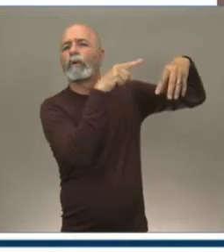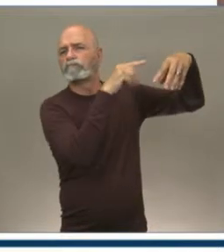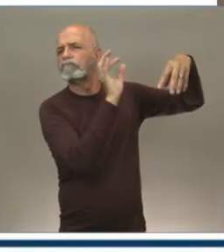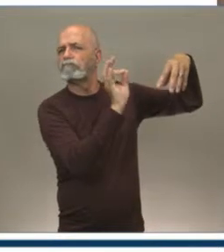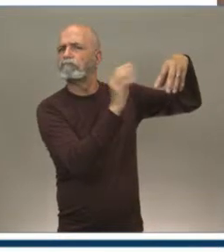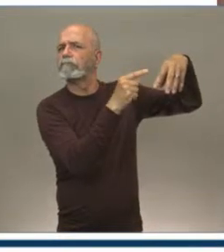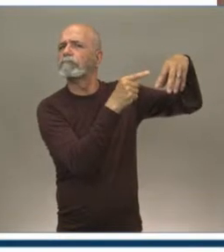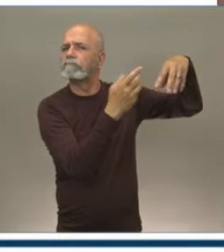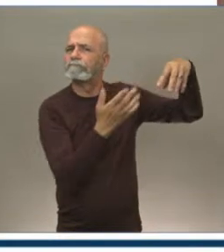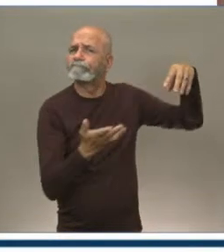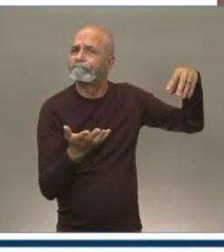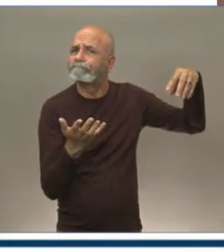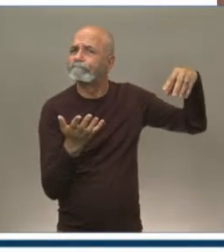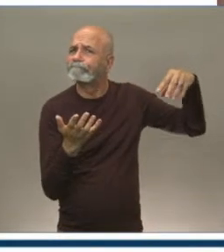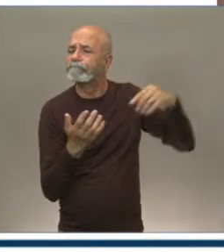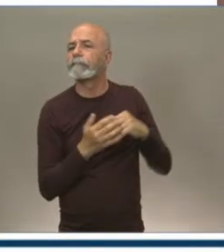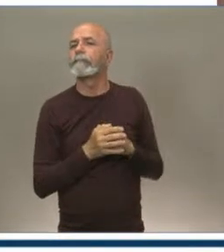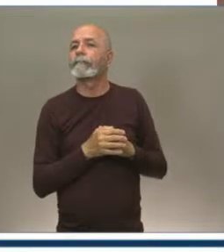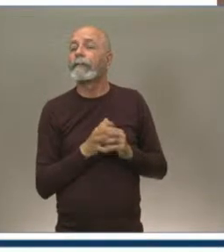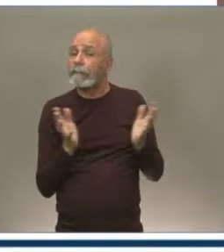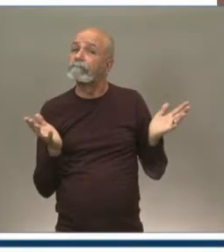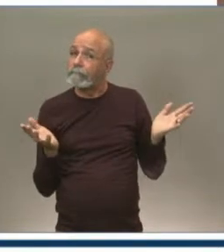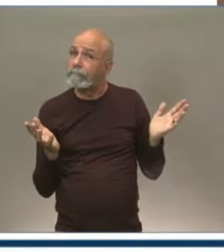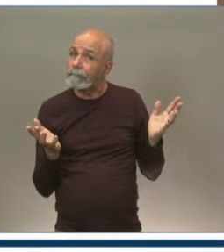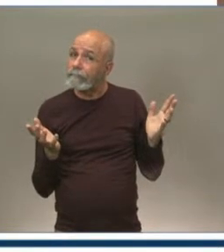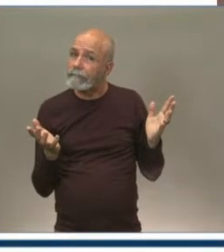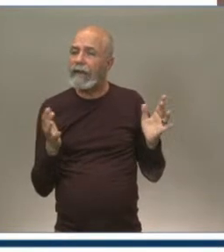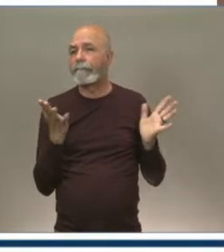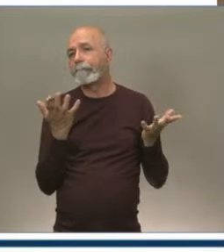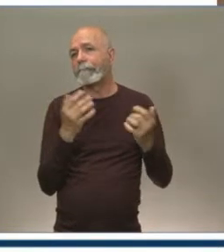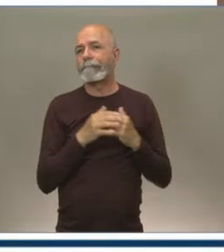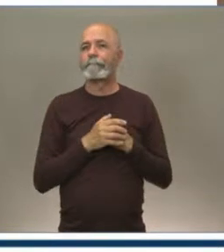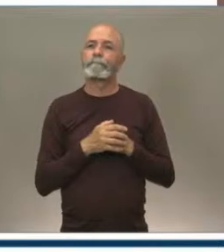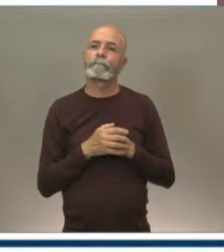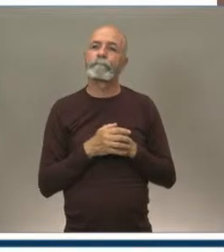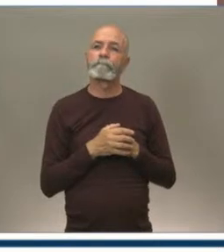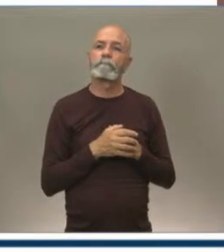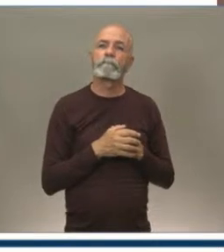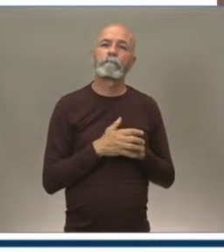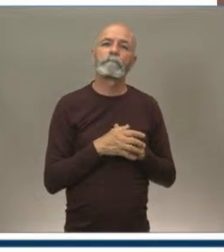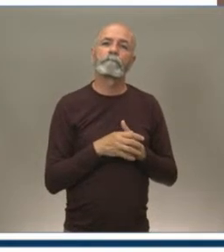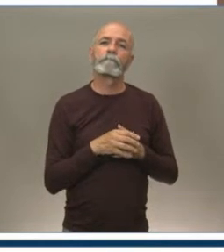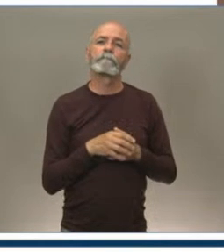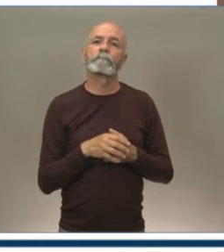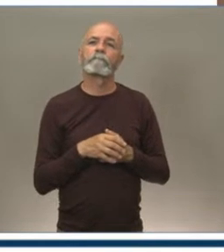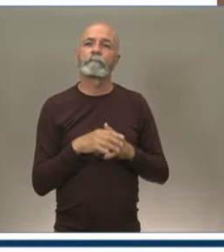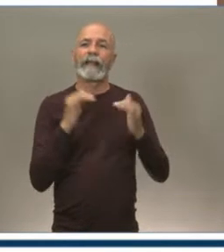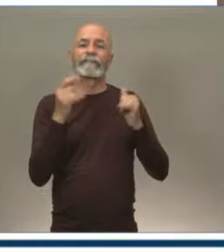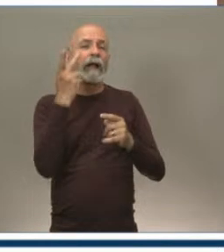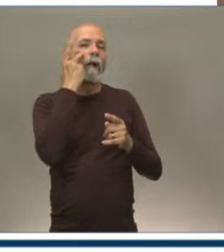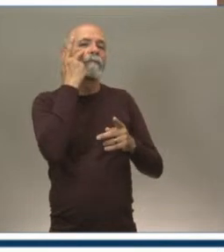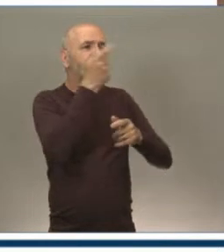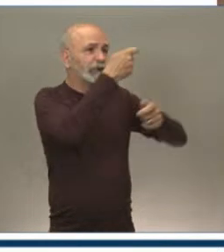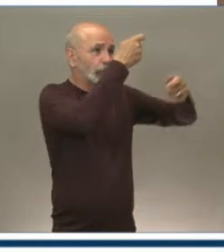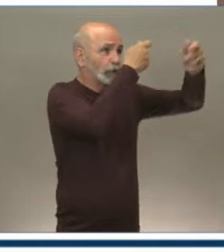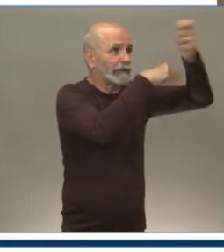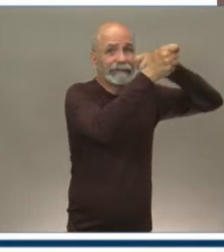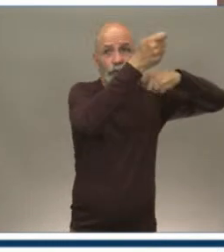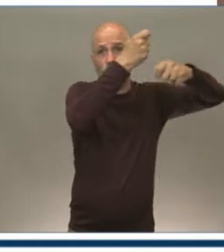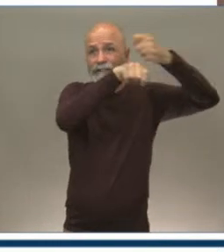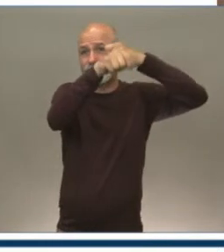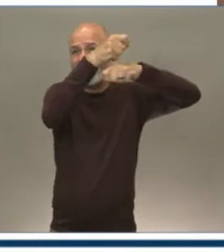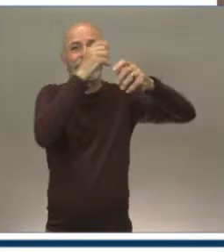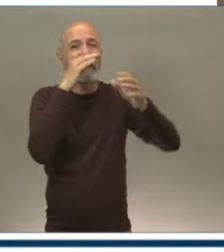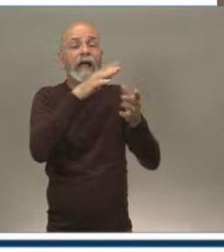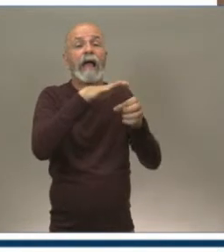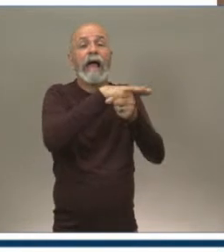Now, that being said, if you look at the kind of the physical changes that we've made to our units and since the start of the pandemic,